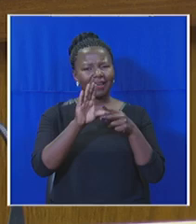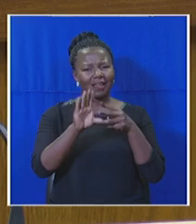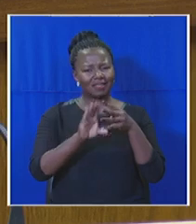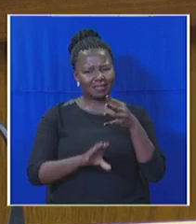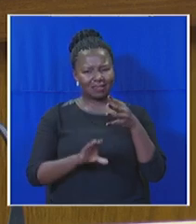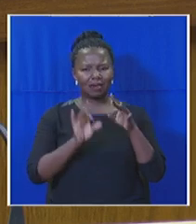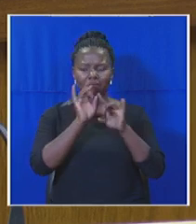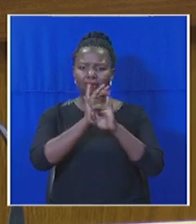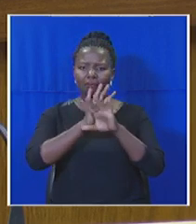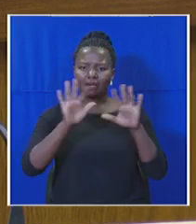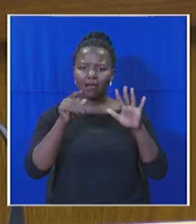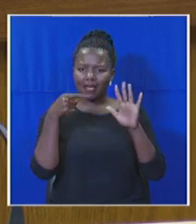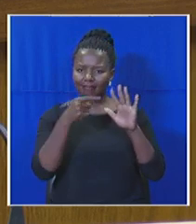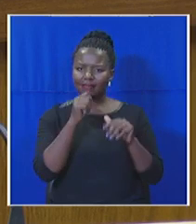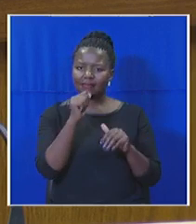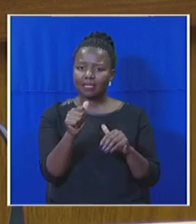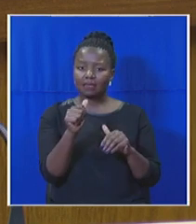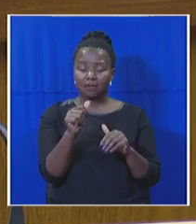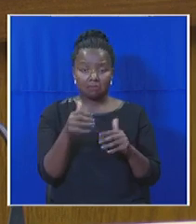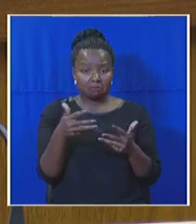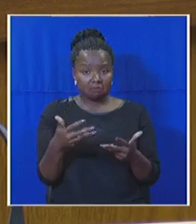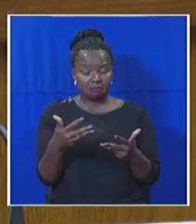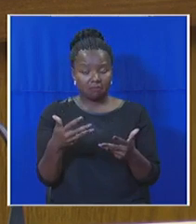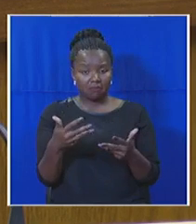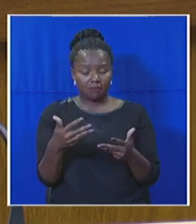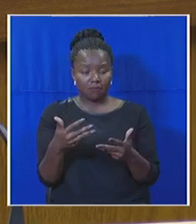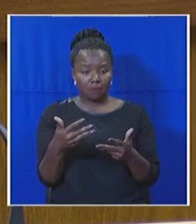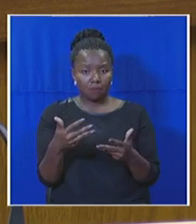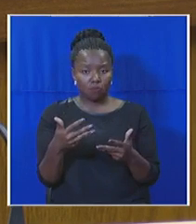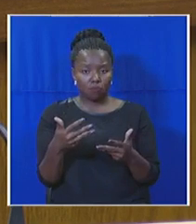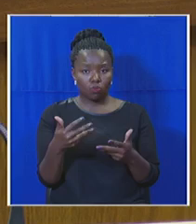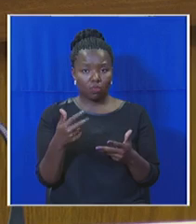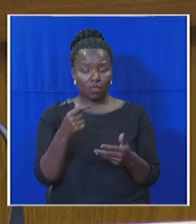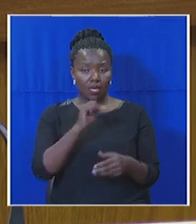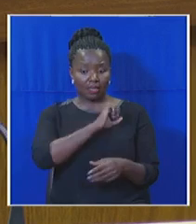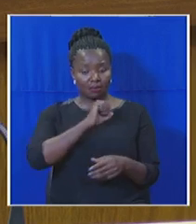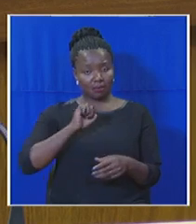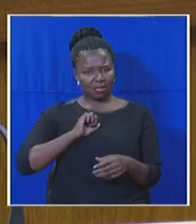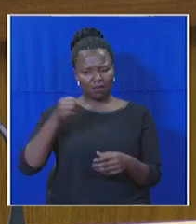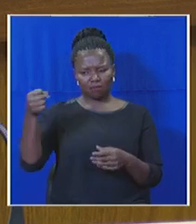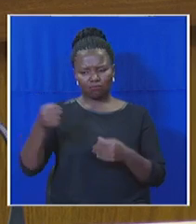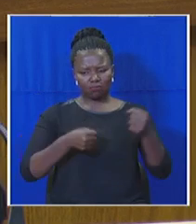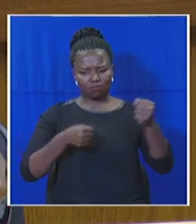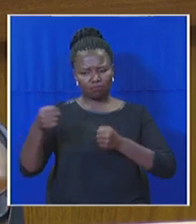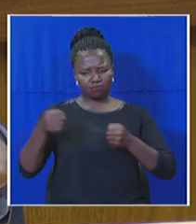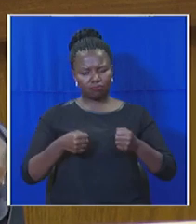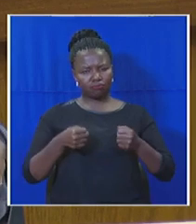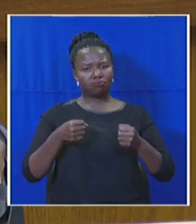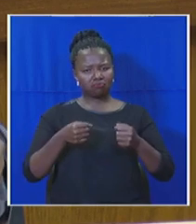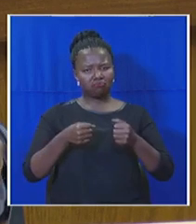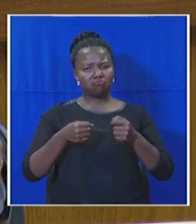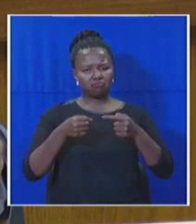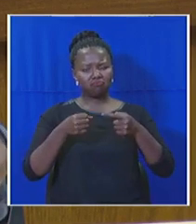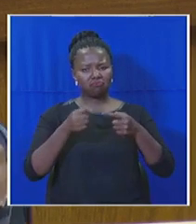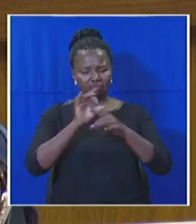the selection and recruitment of officers. The primary